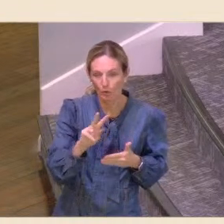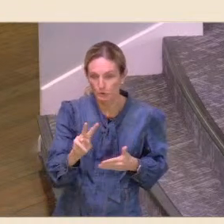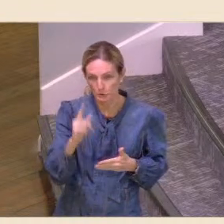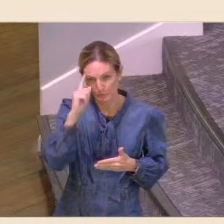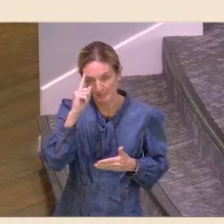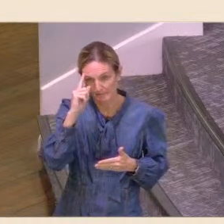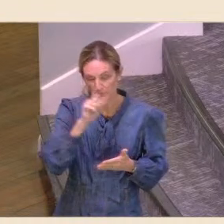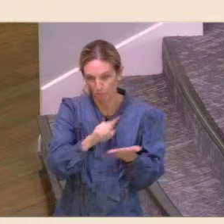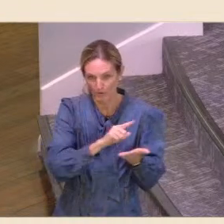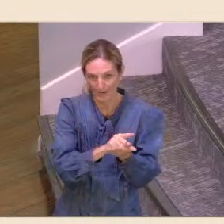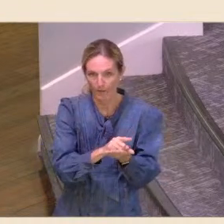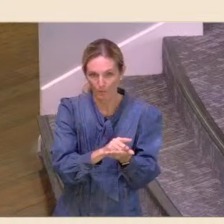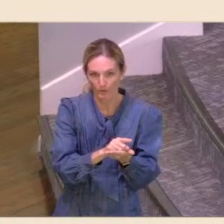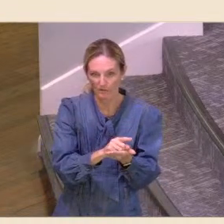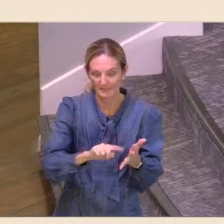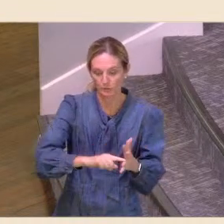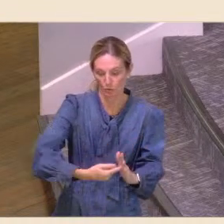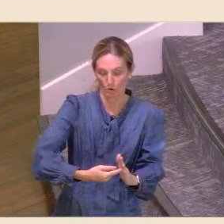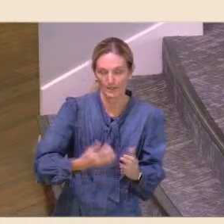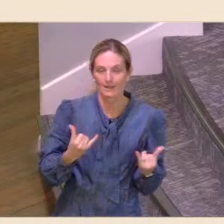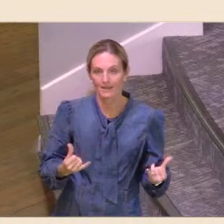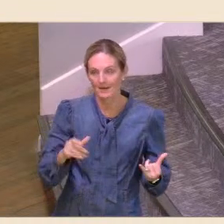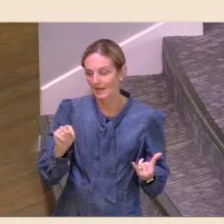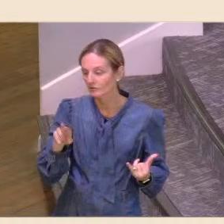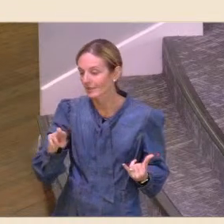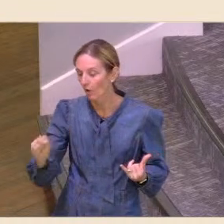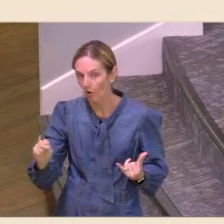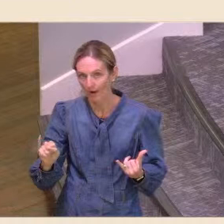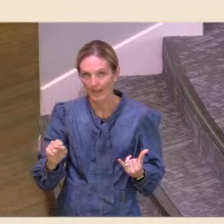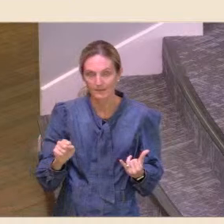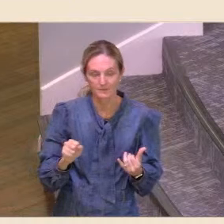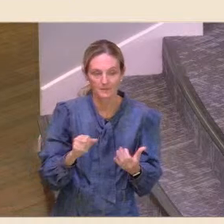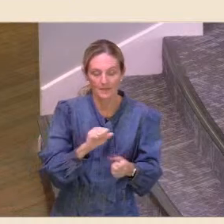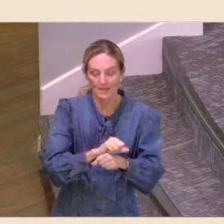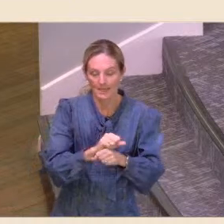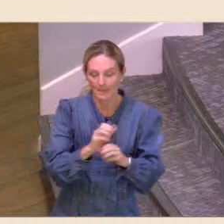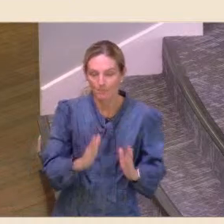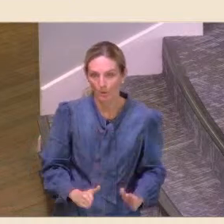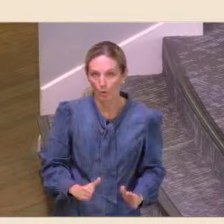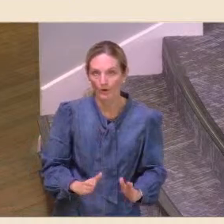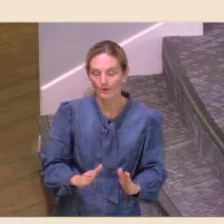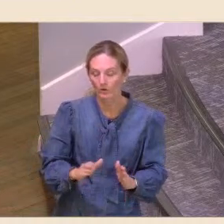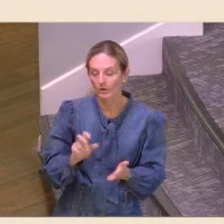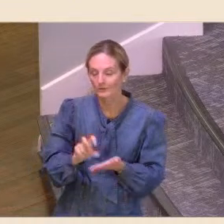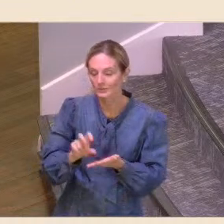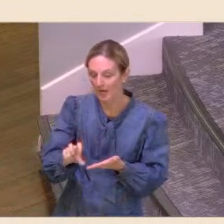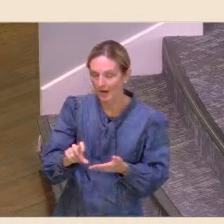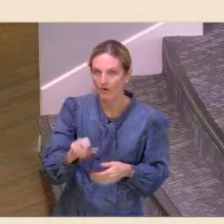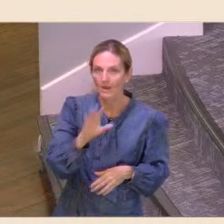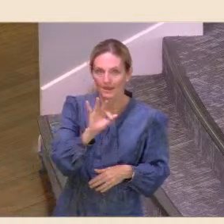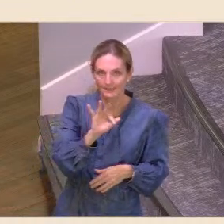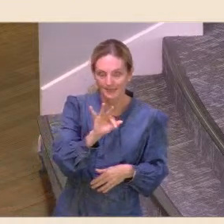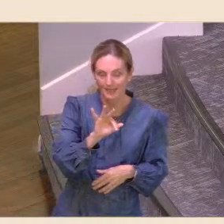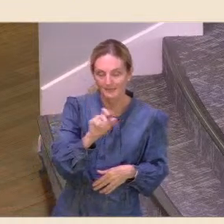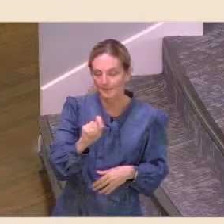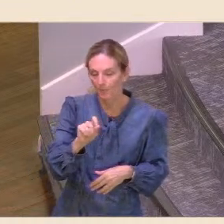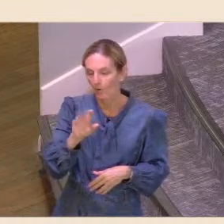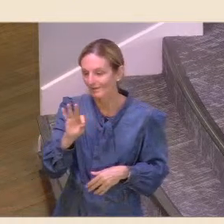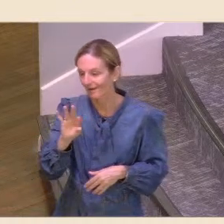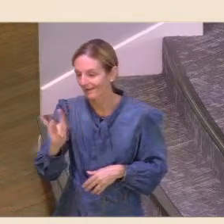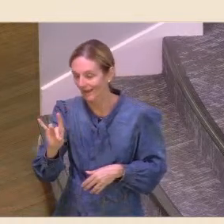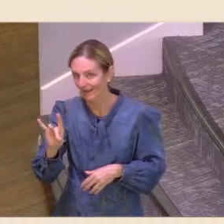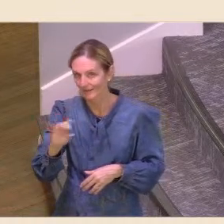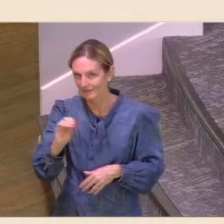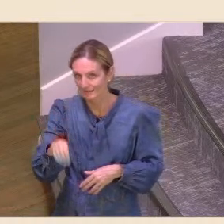hour. The TRS employer share increased from 19.81% to 19.98%. It does seem